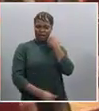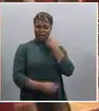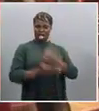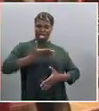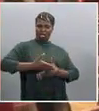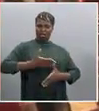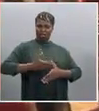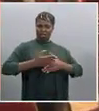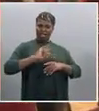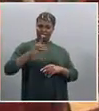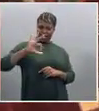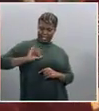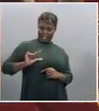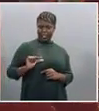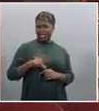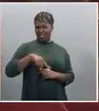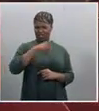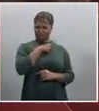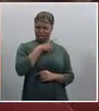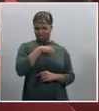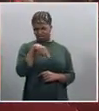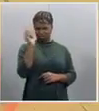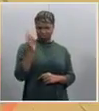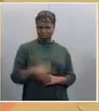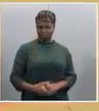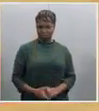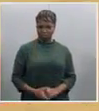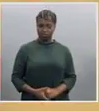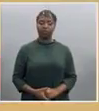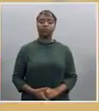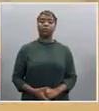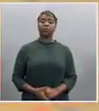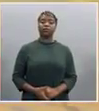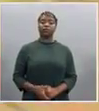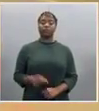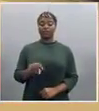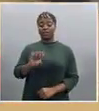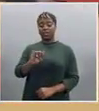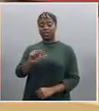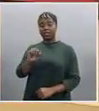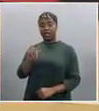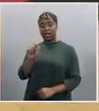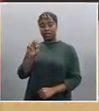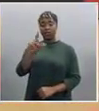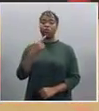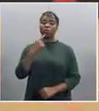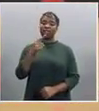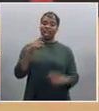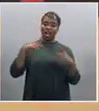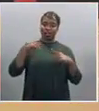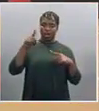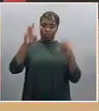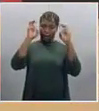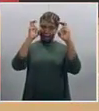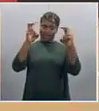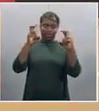wages. We're happy with that. Why must we compete with dying organizations? SAFTU has now called on all workers to help stop the bus strike.